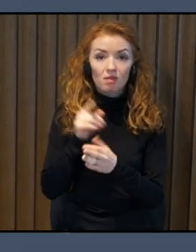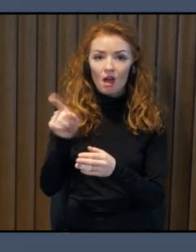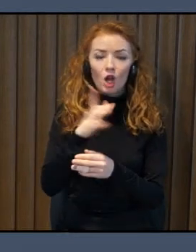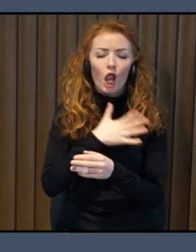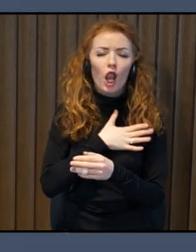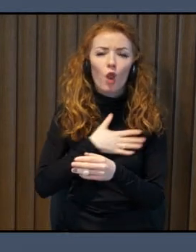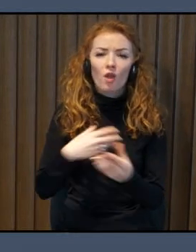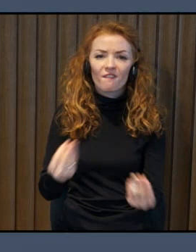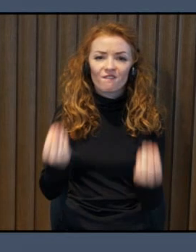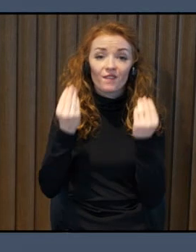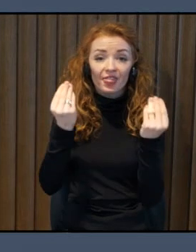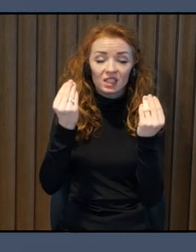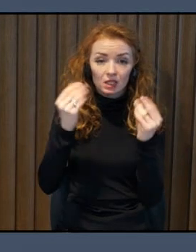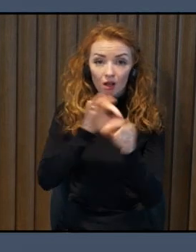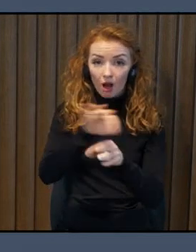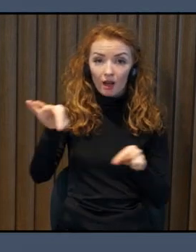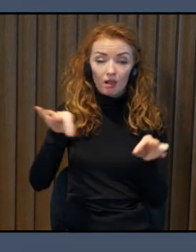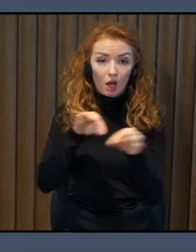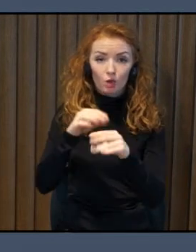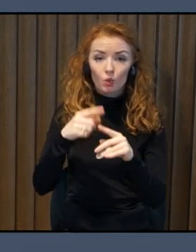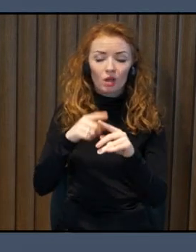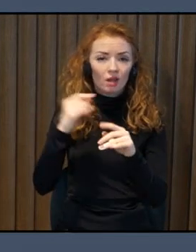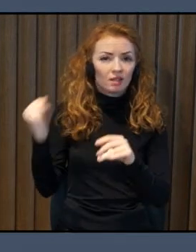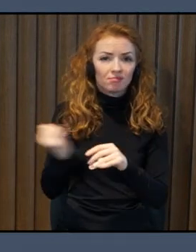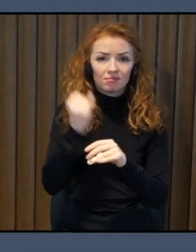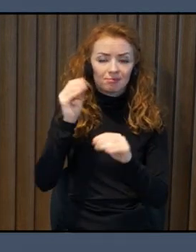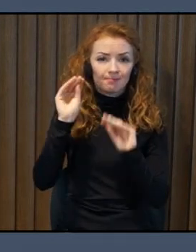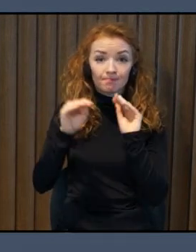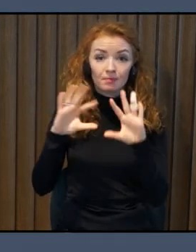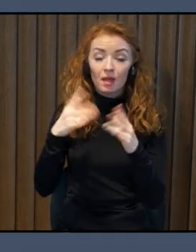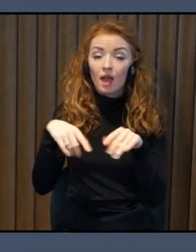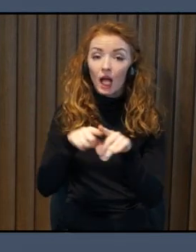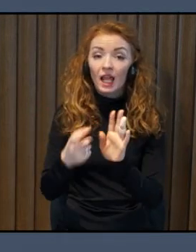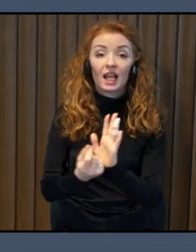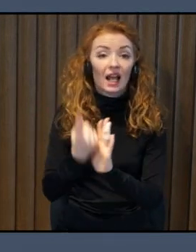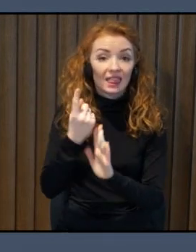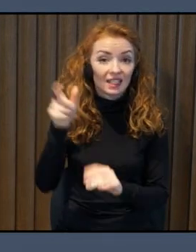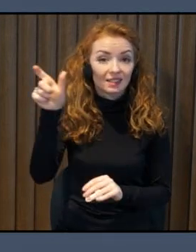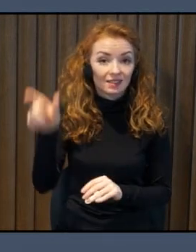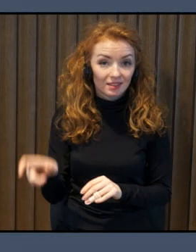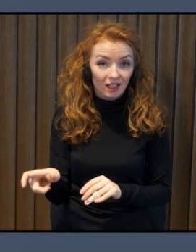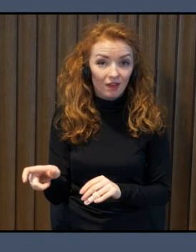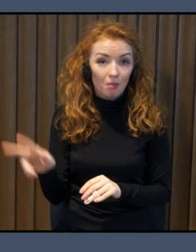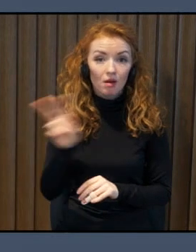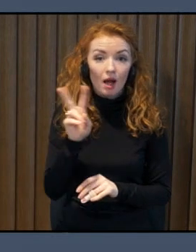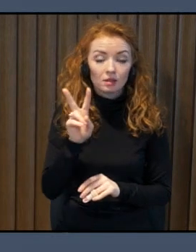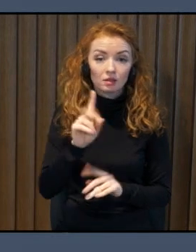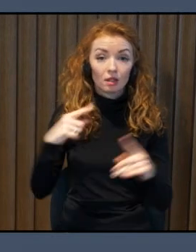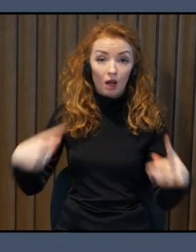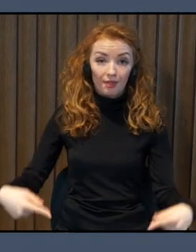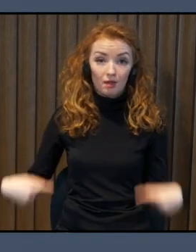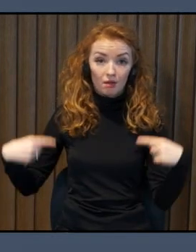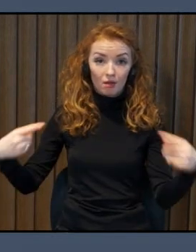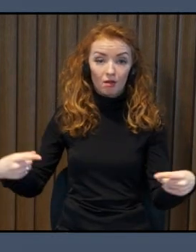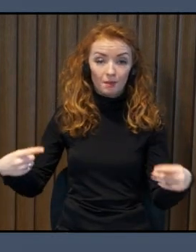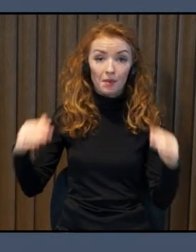of environmental accessibility. This is not because only very expressive architecture, but this is also created for a person